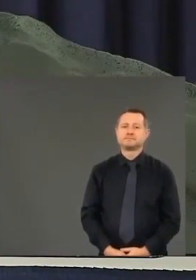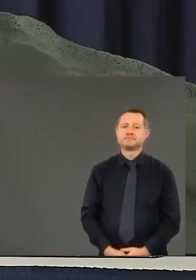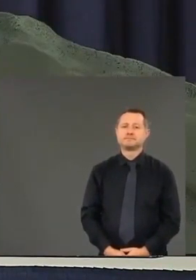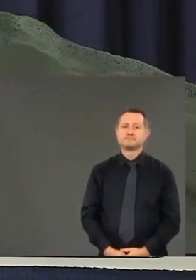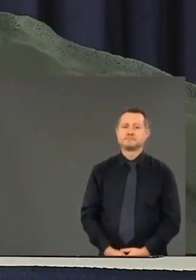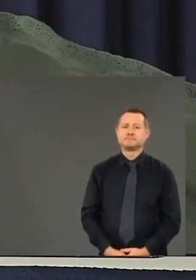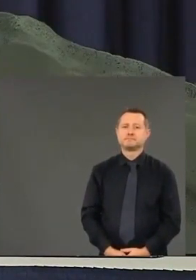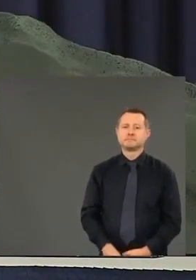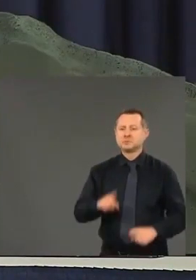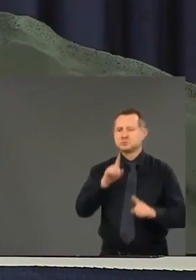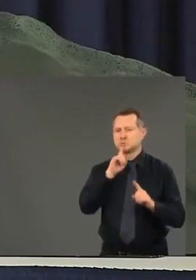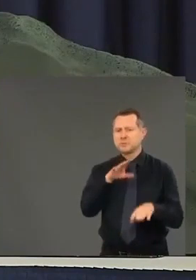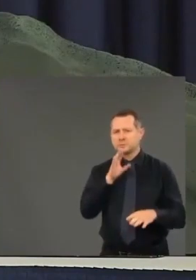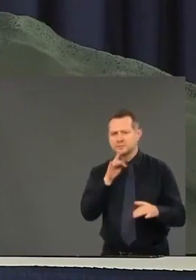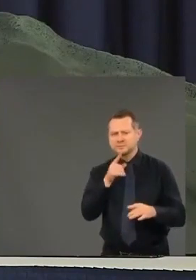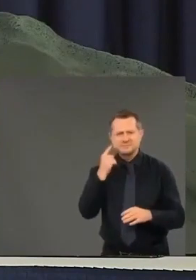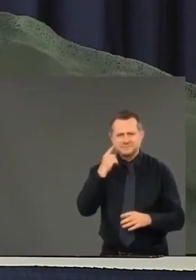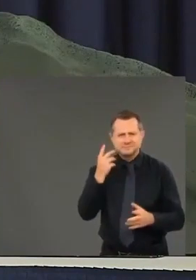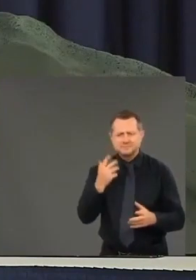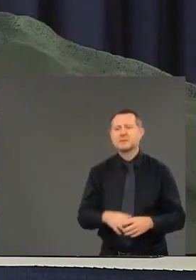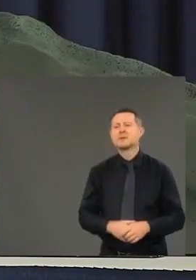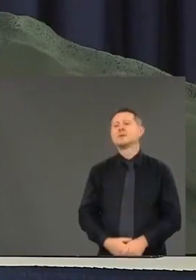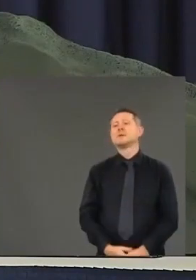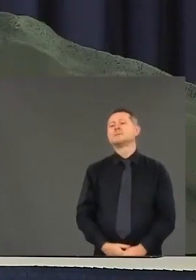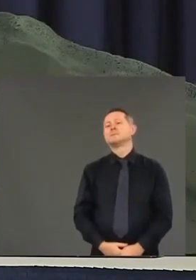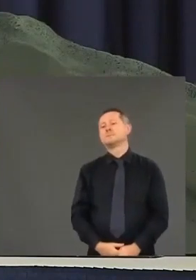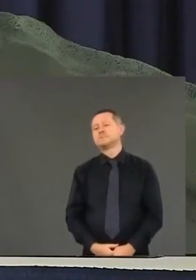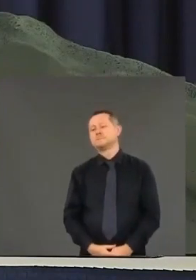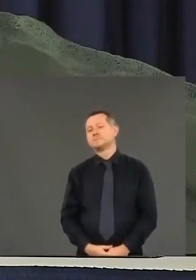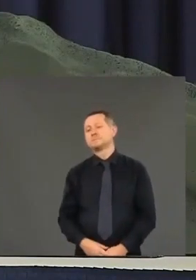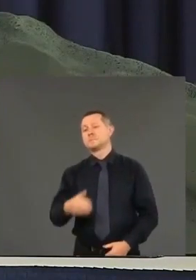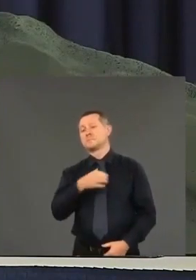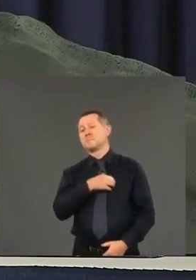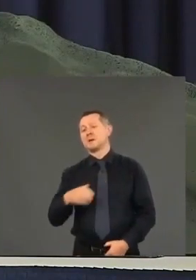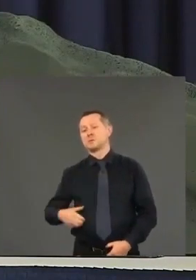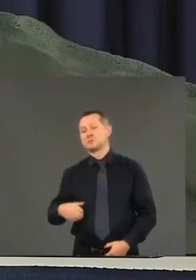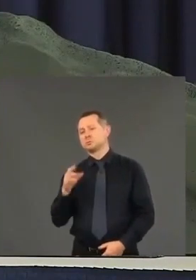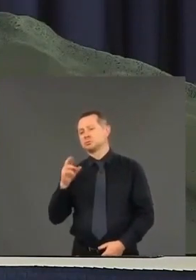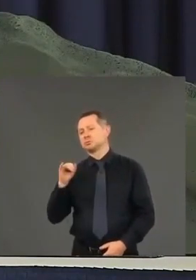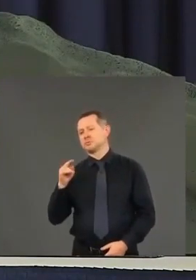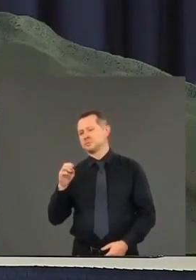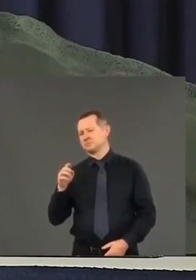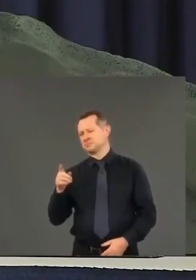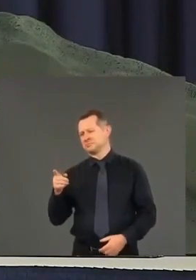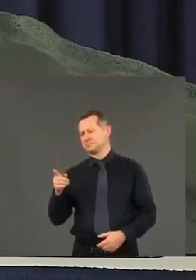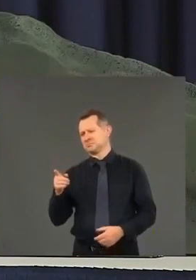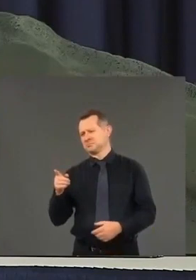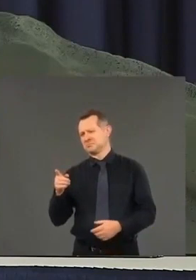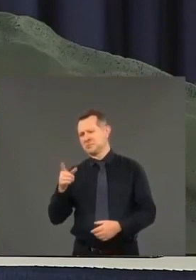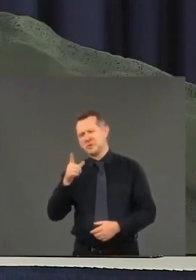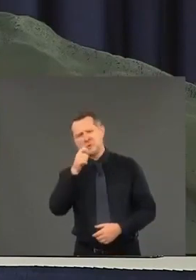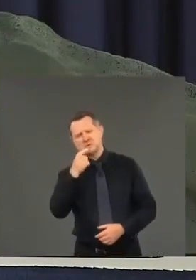definitely made a change. The disbanding of the major crimes unit? by who? by the NYPD. They Well-